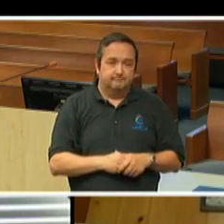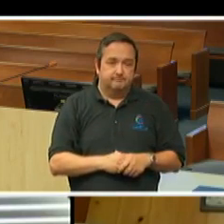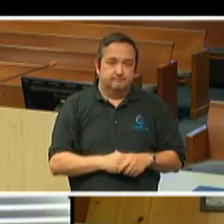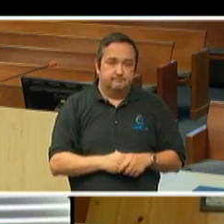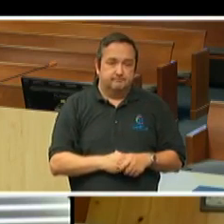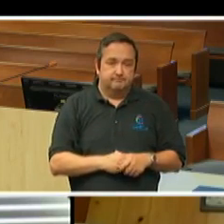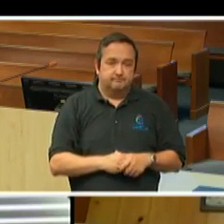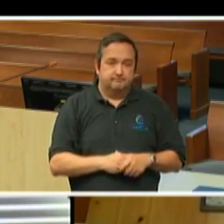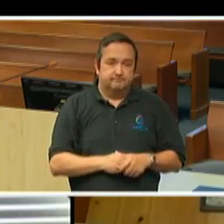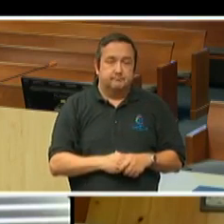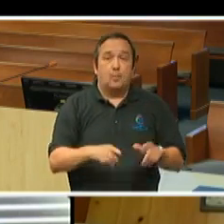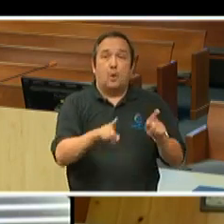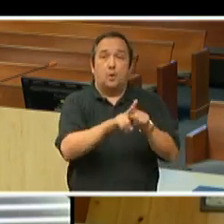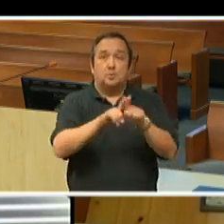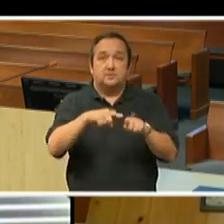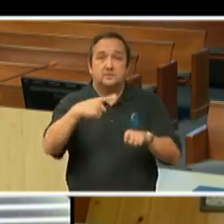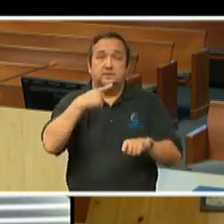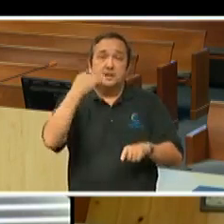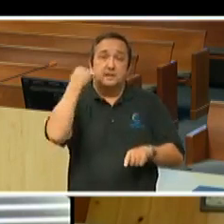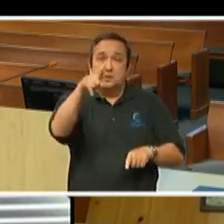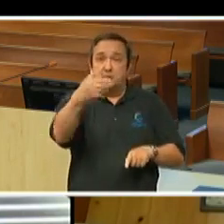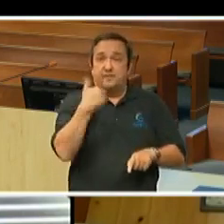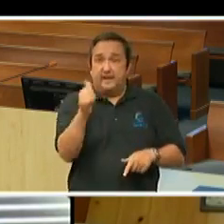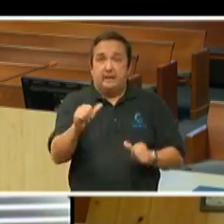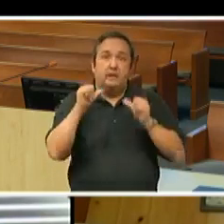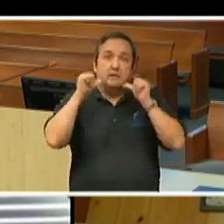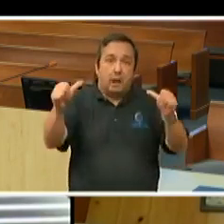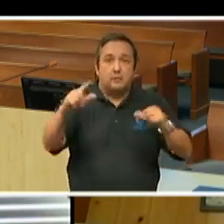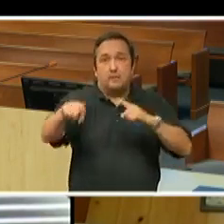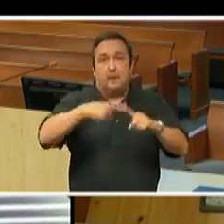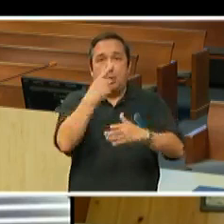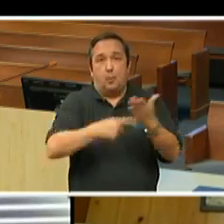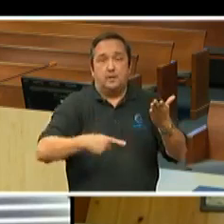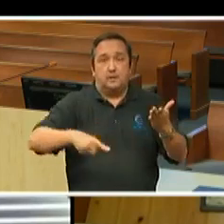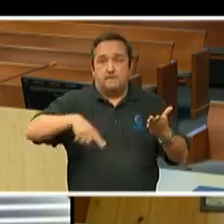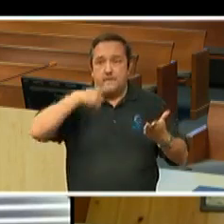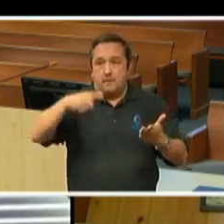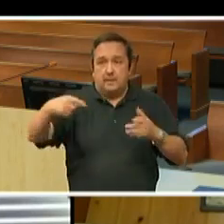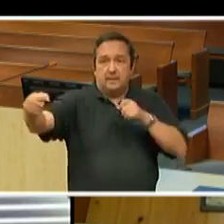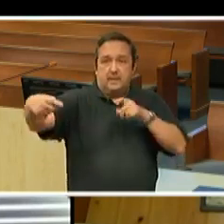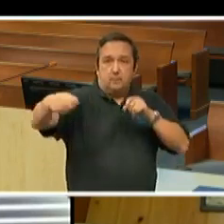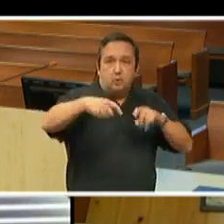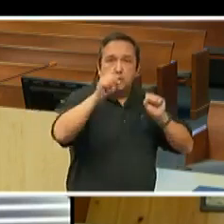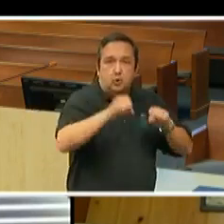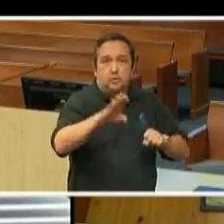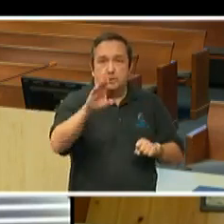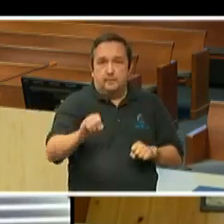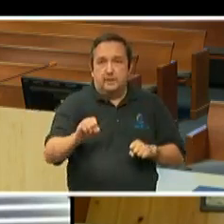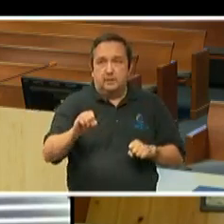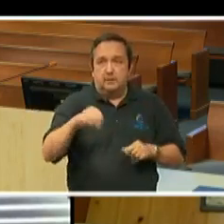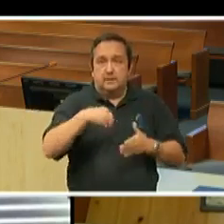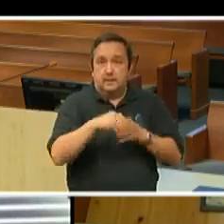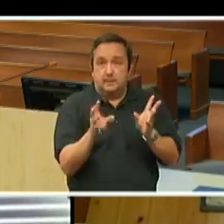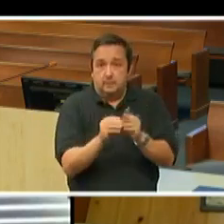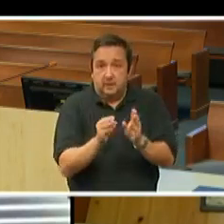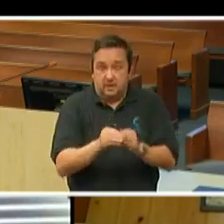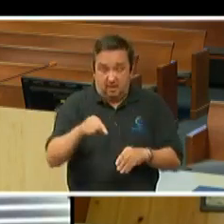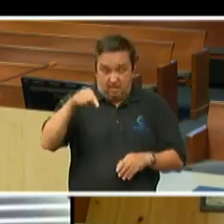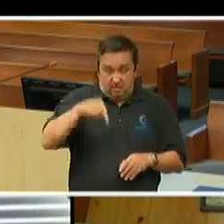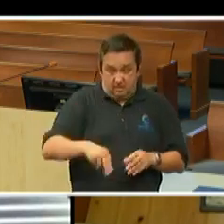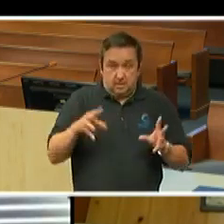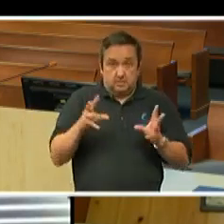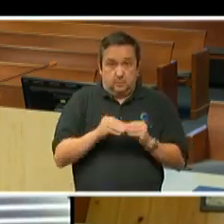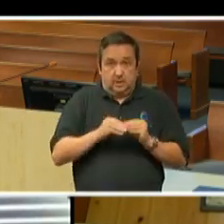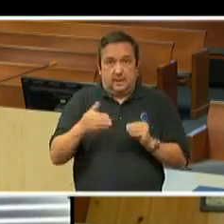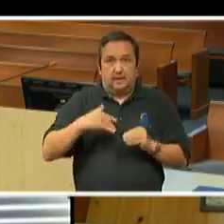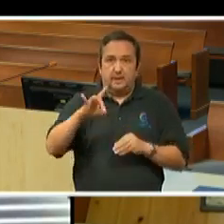the other thing I'll say is if you have any doubt about what public input could be like in a meeting, this meeting has